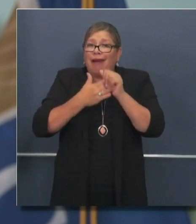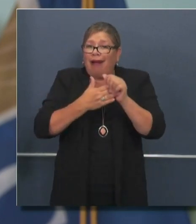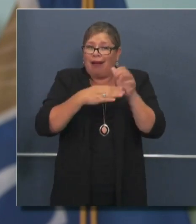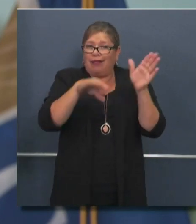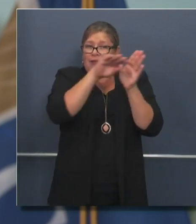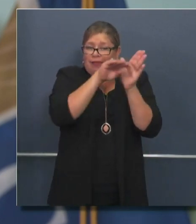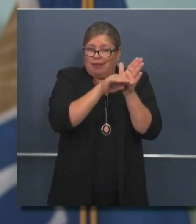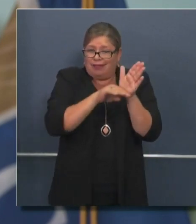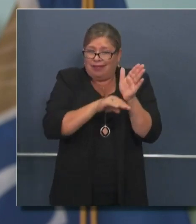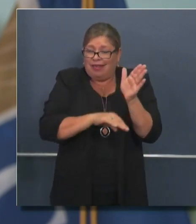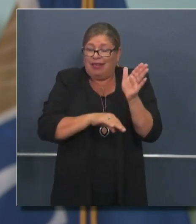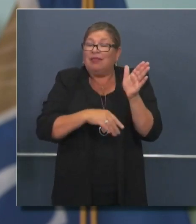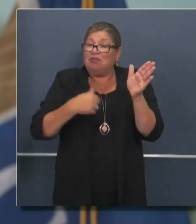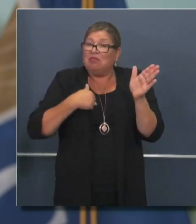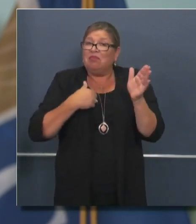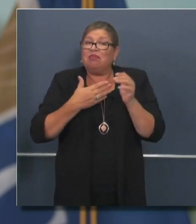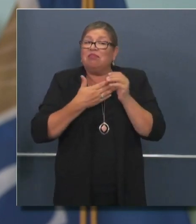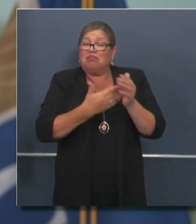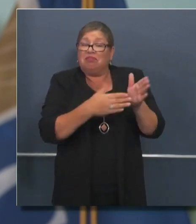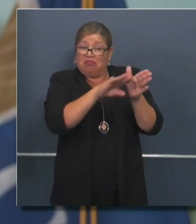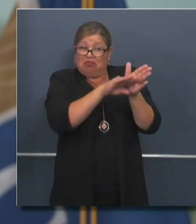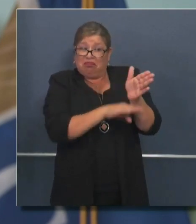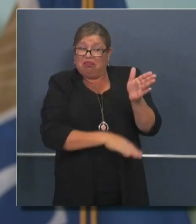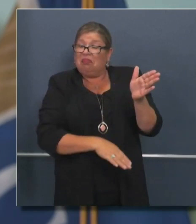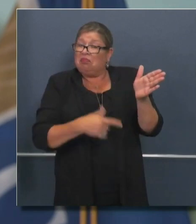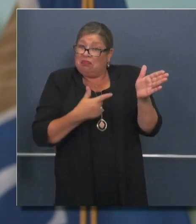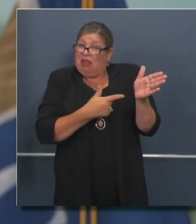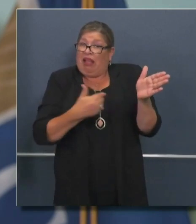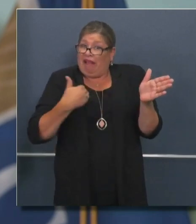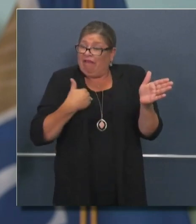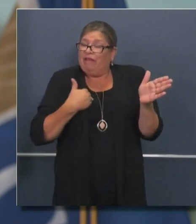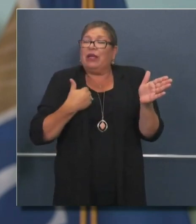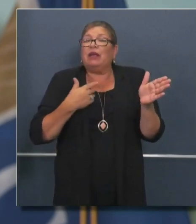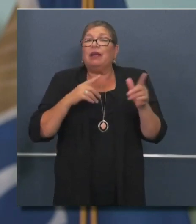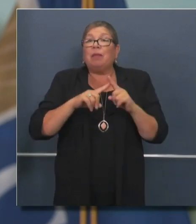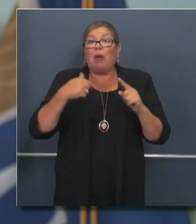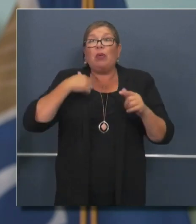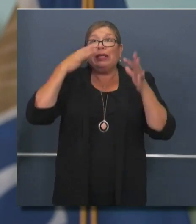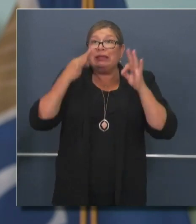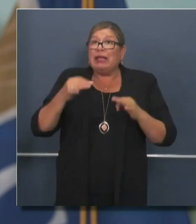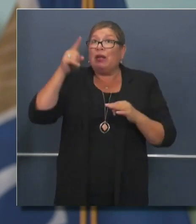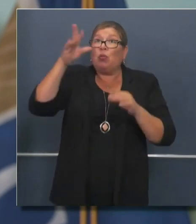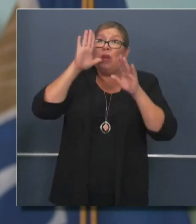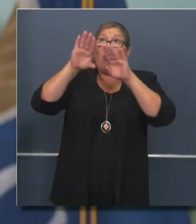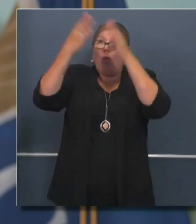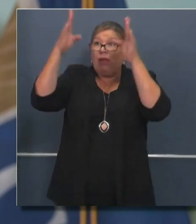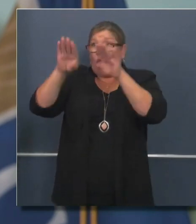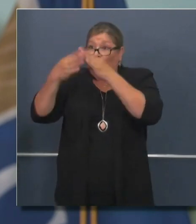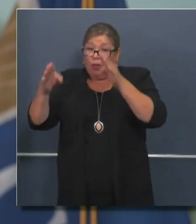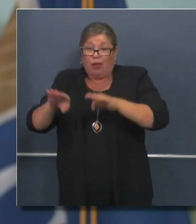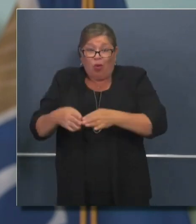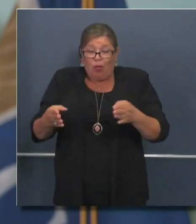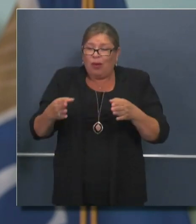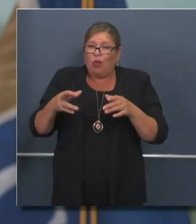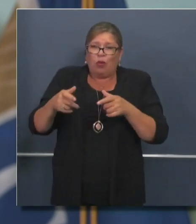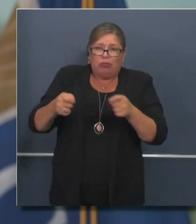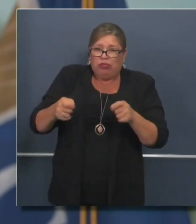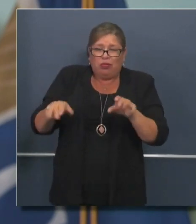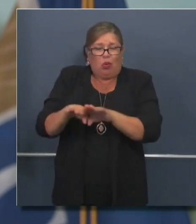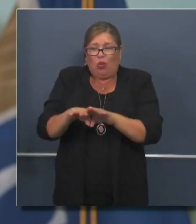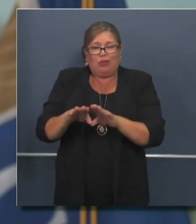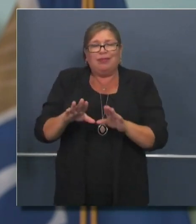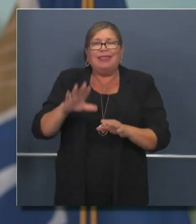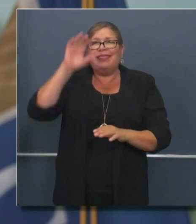when counties move on those guidelines. That will be determined on the basis of working with local health